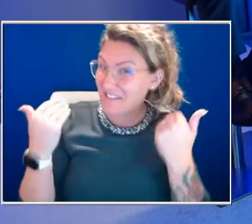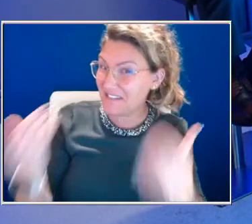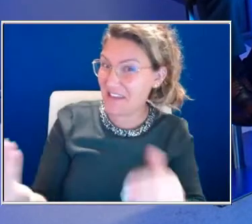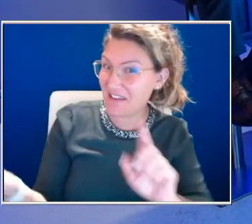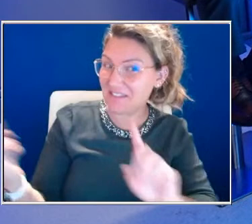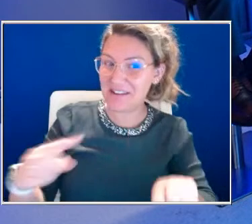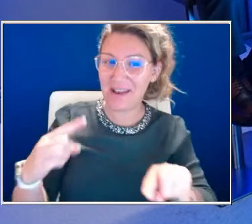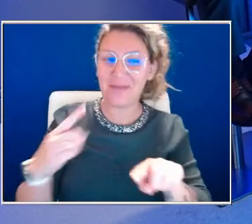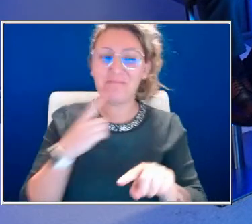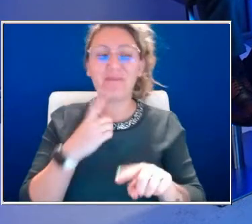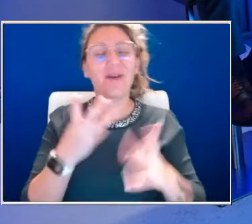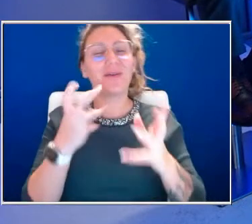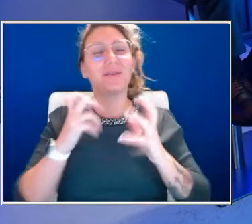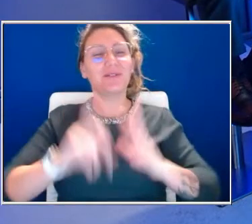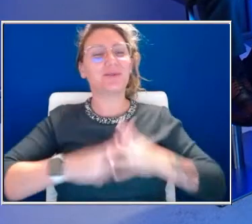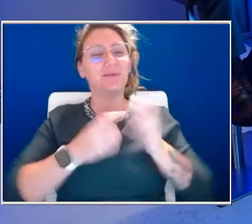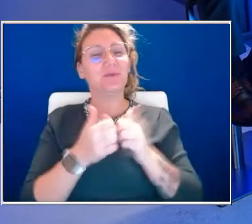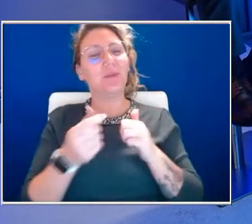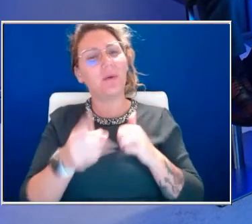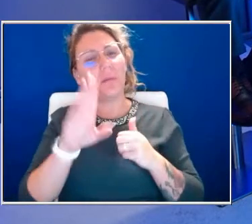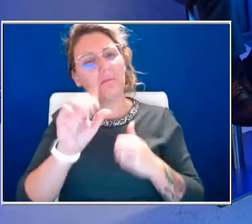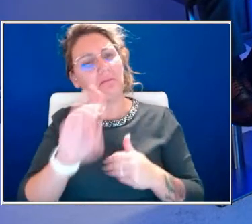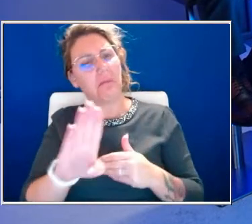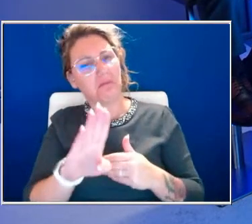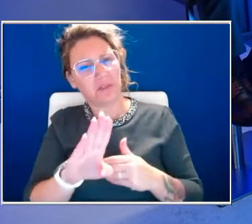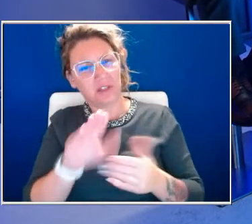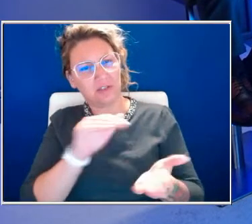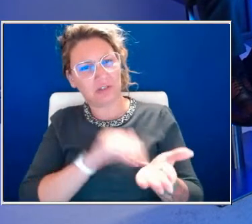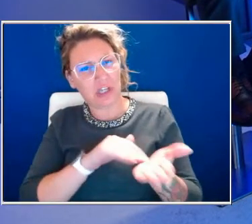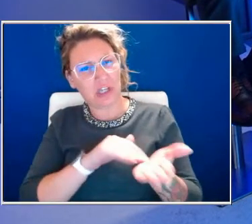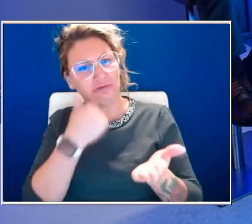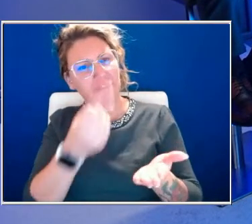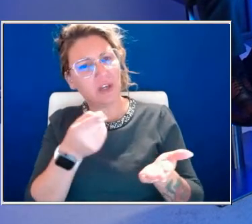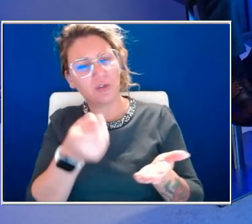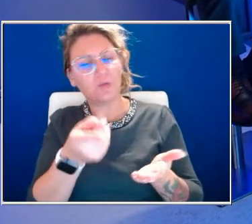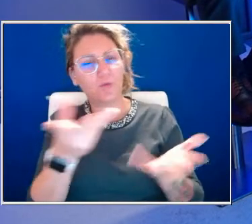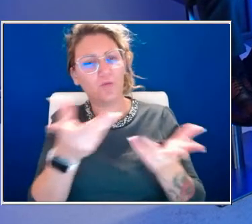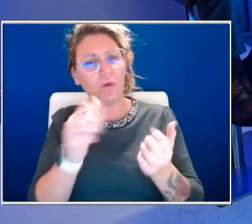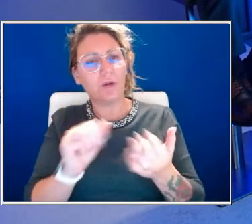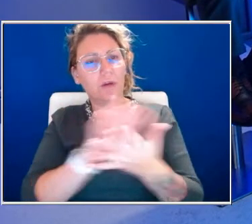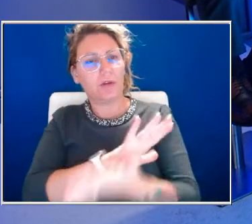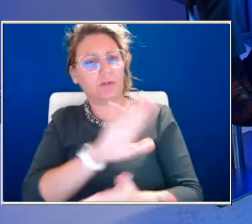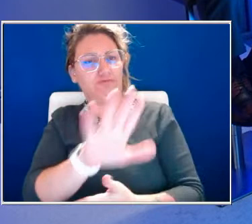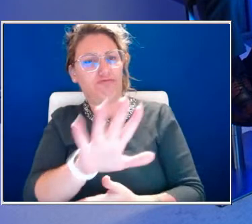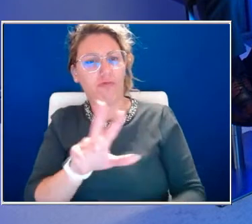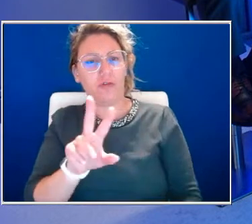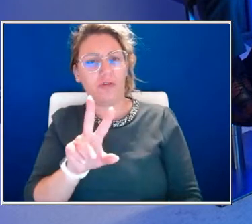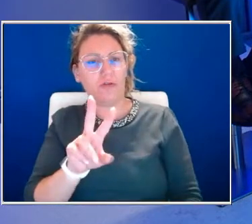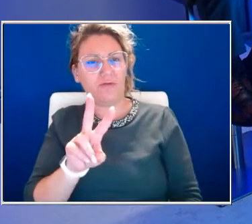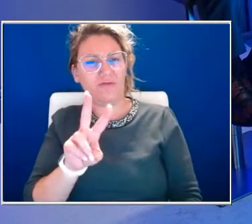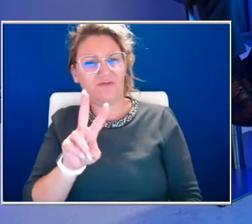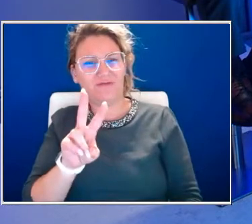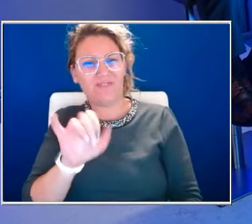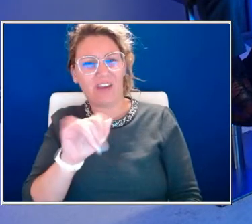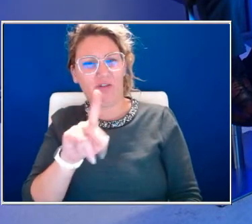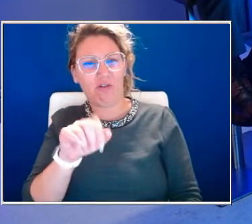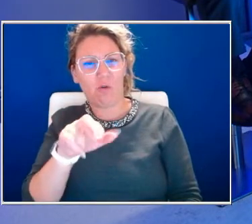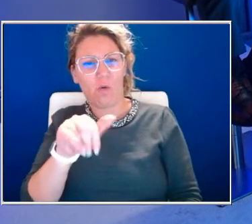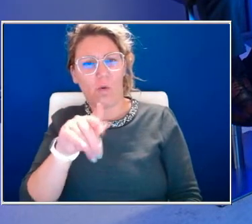you. Bob, did doctors ever tell you what caused your varicose veins? Did anybody in your family have